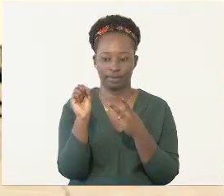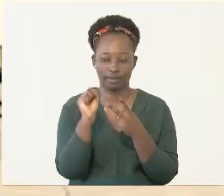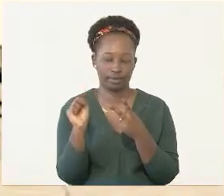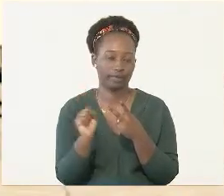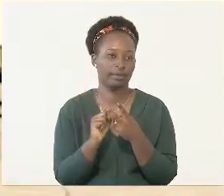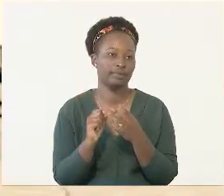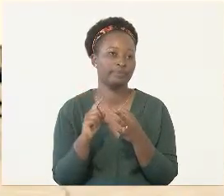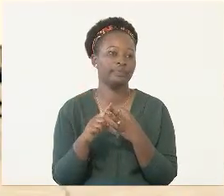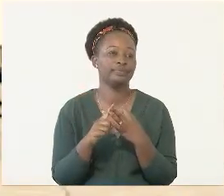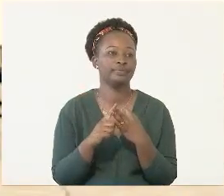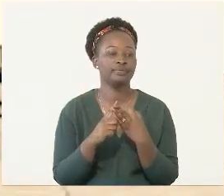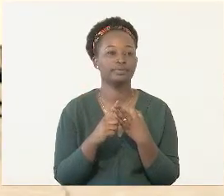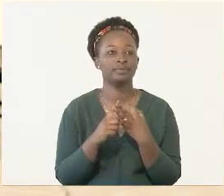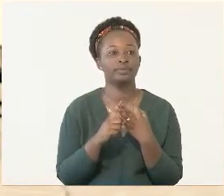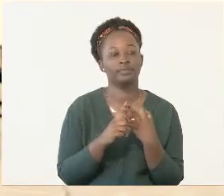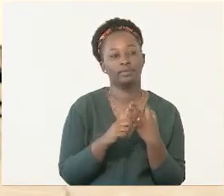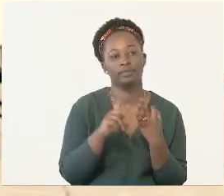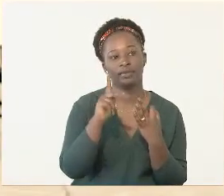we have the kidney,